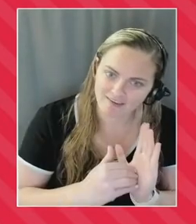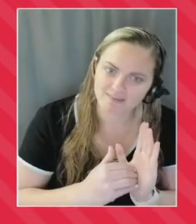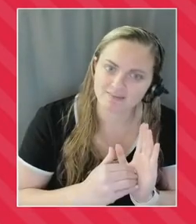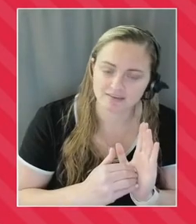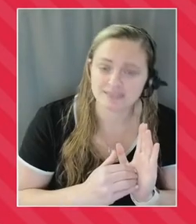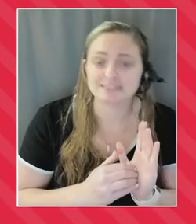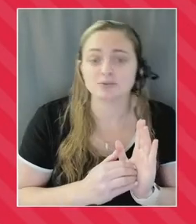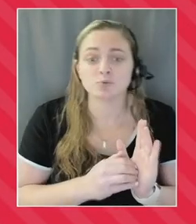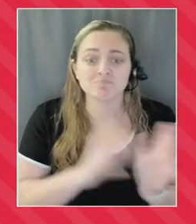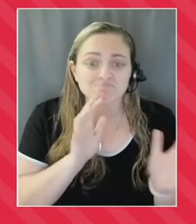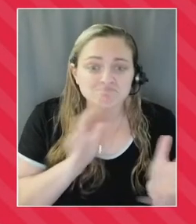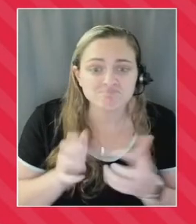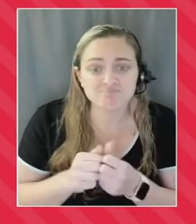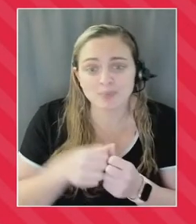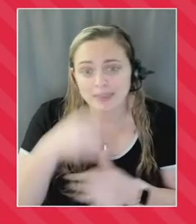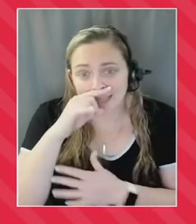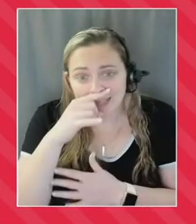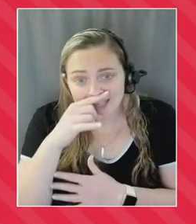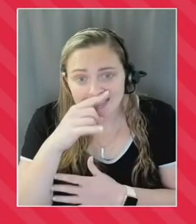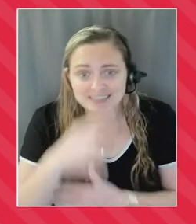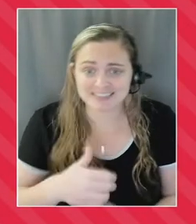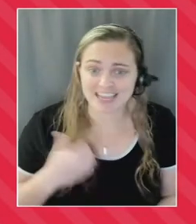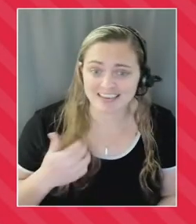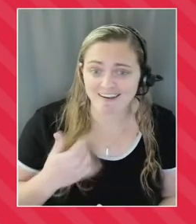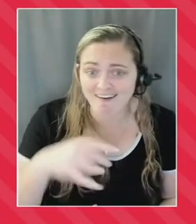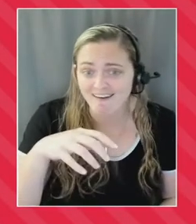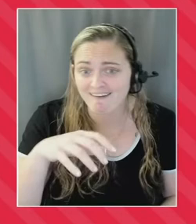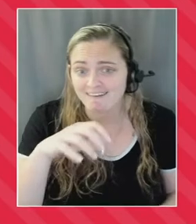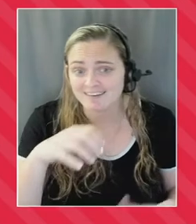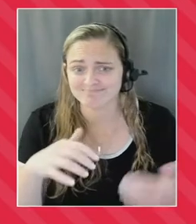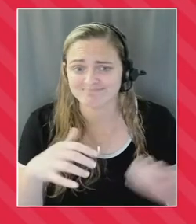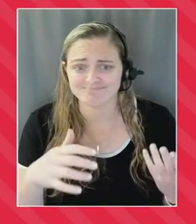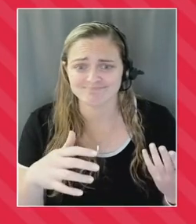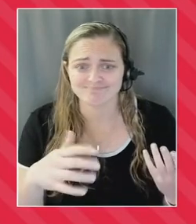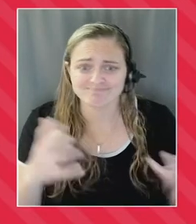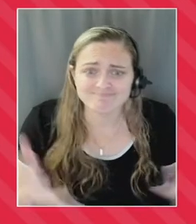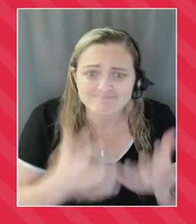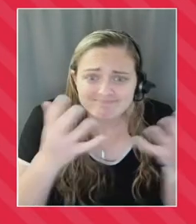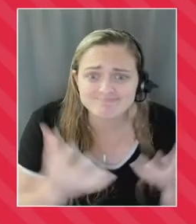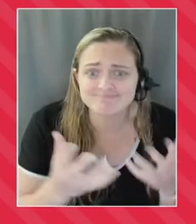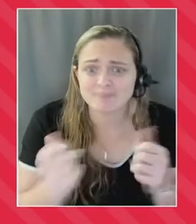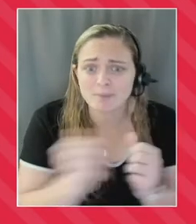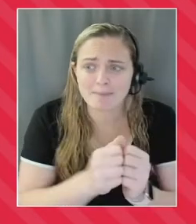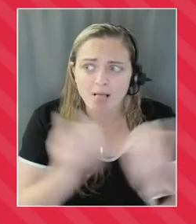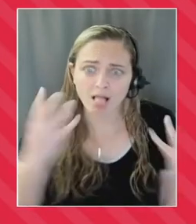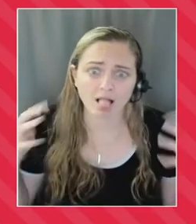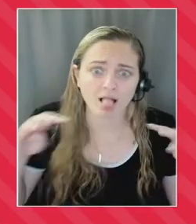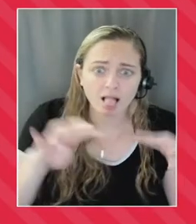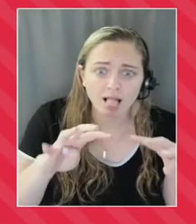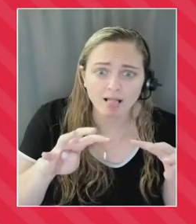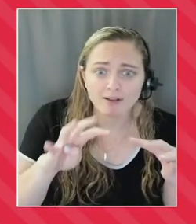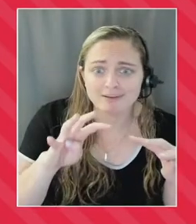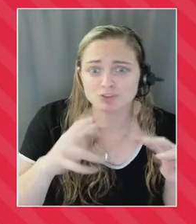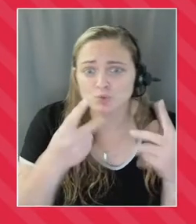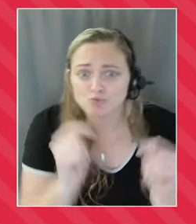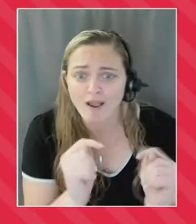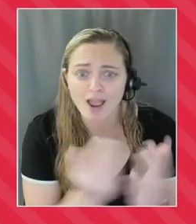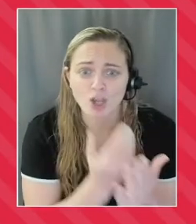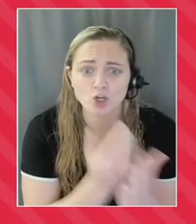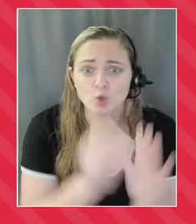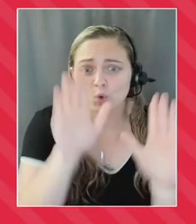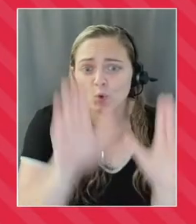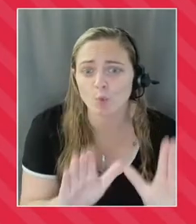talking to kids at very young ages and rallying people around the TV to try new and wonderful